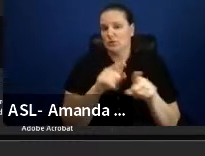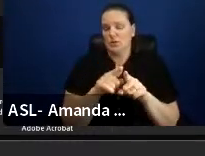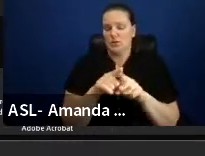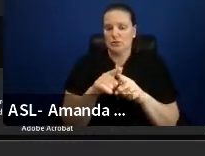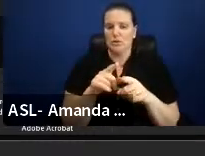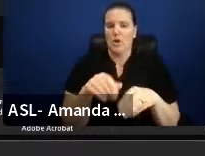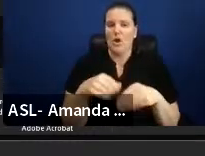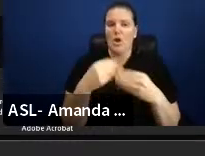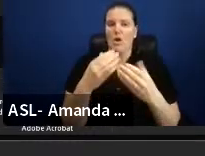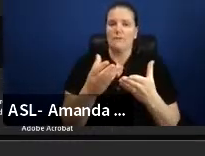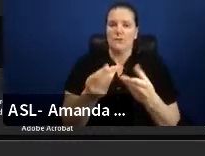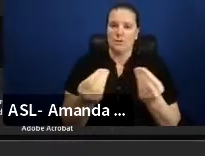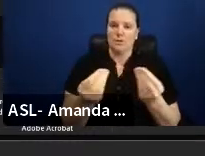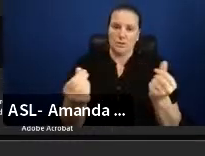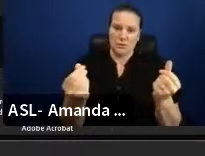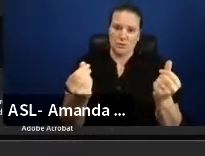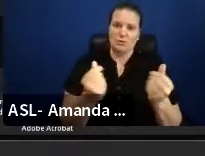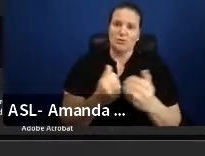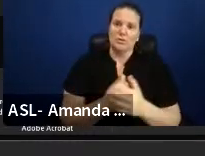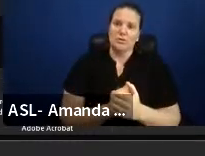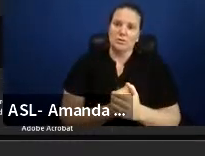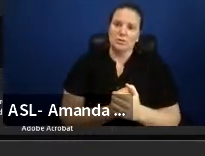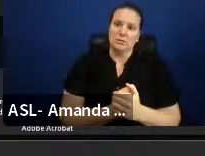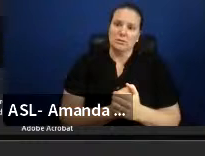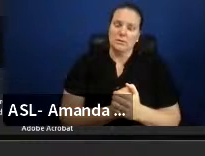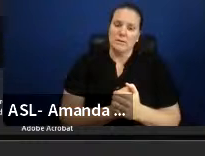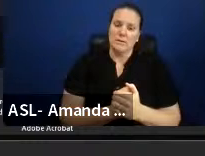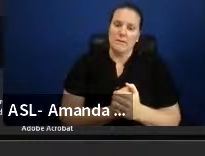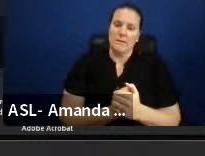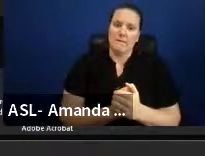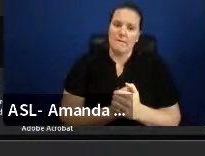that resolution that